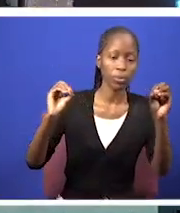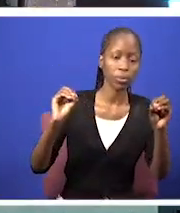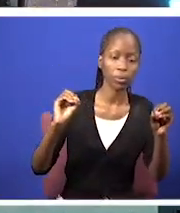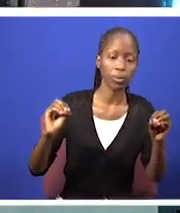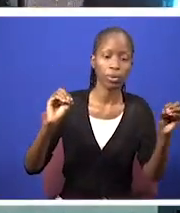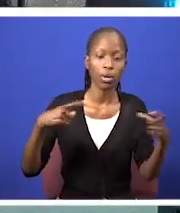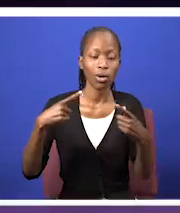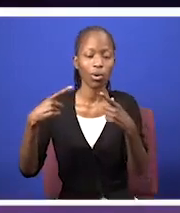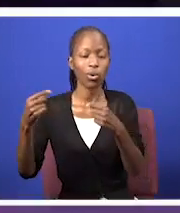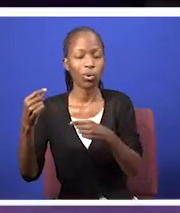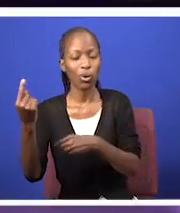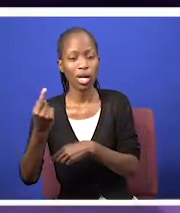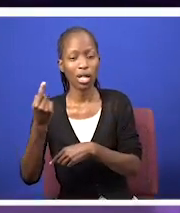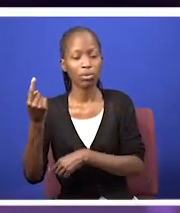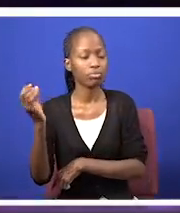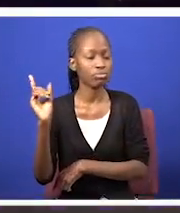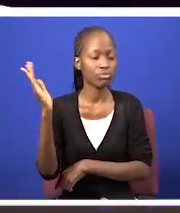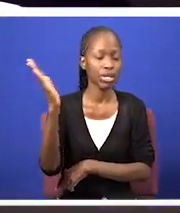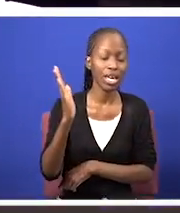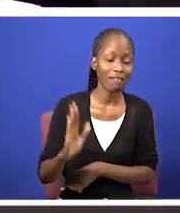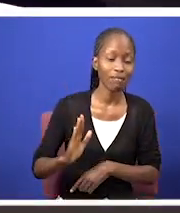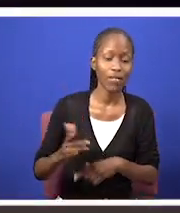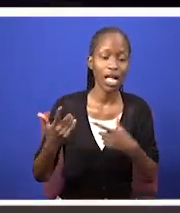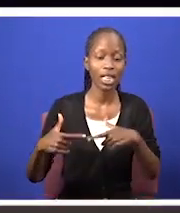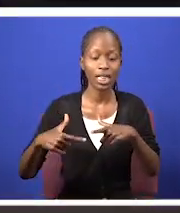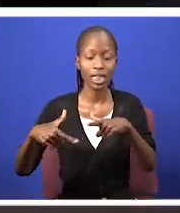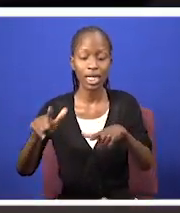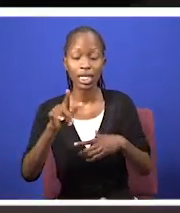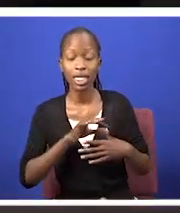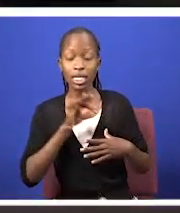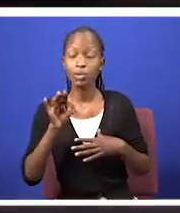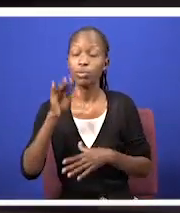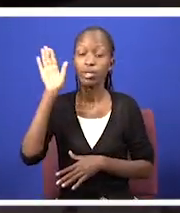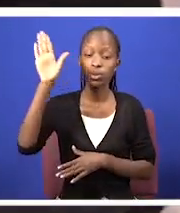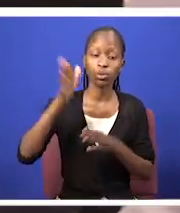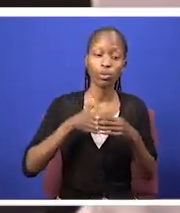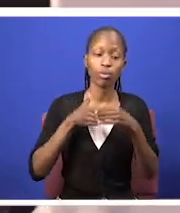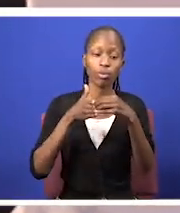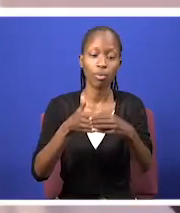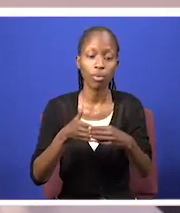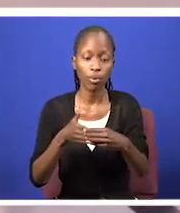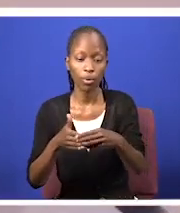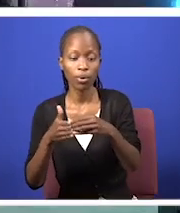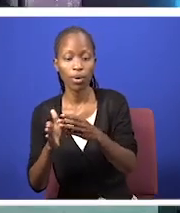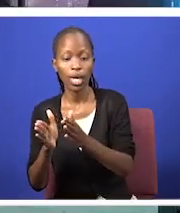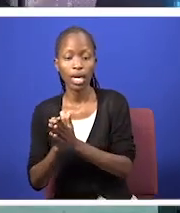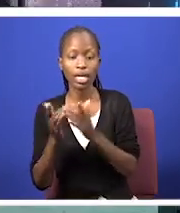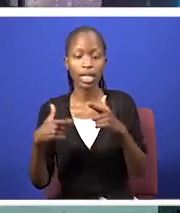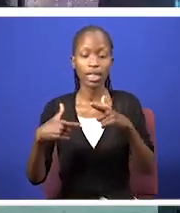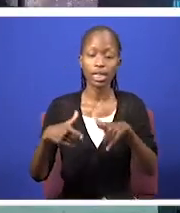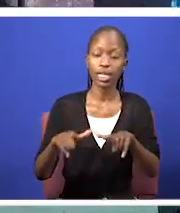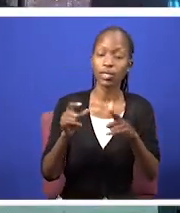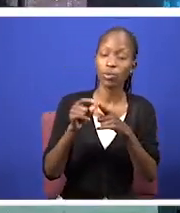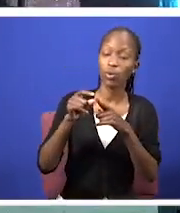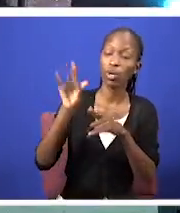I never go on my own. Just let your spirit guide and let your word